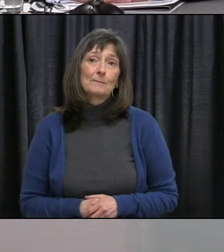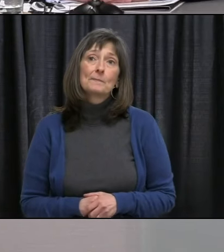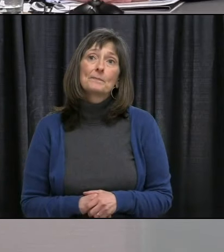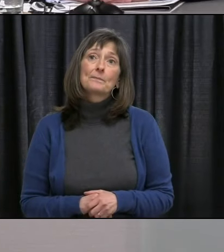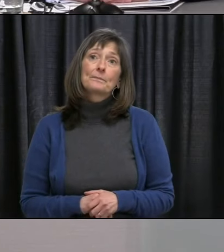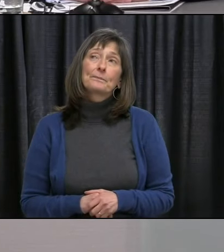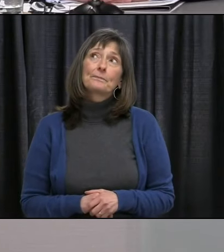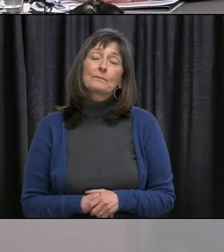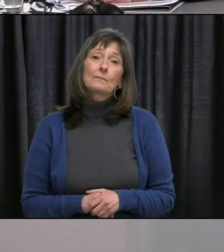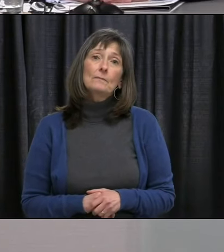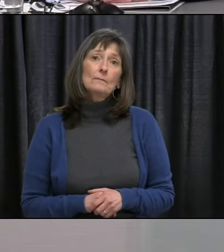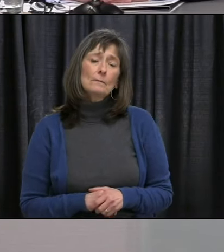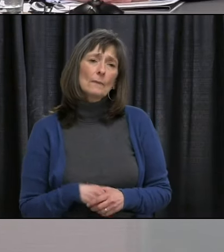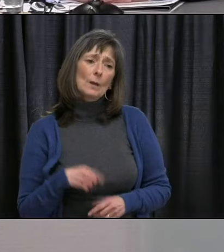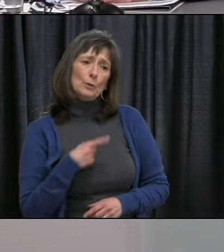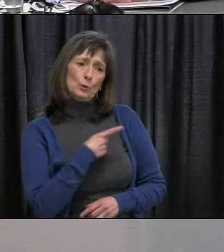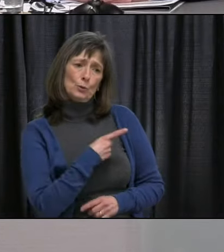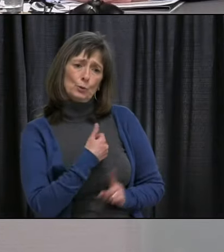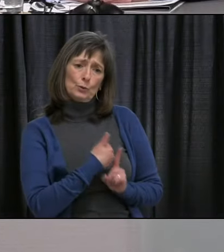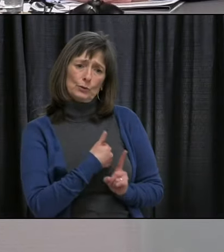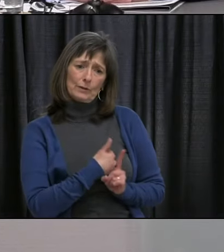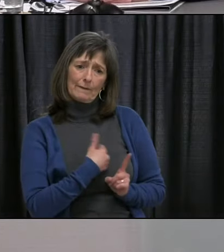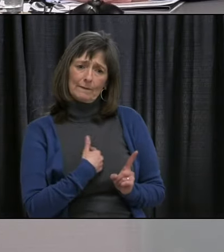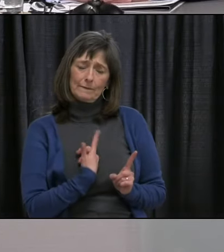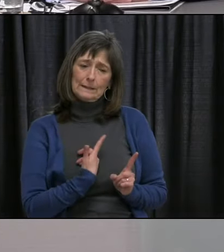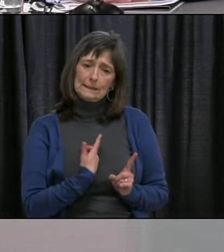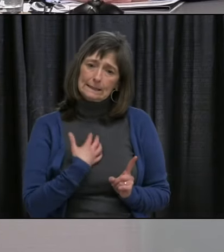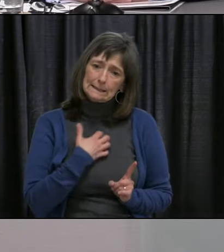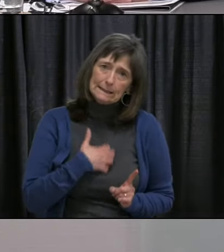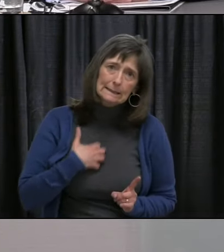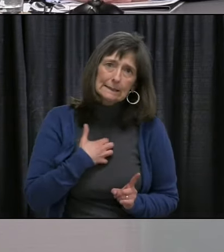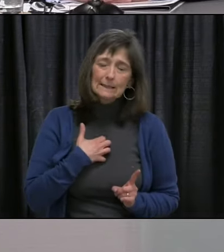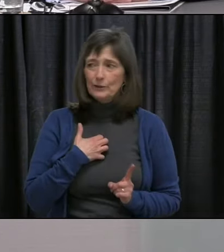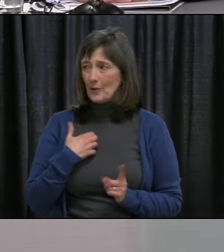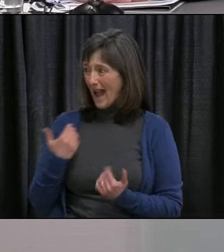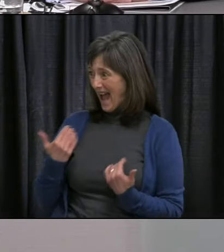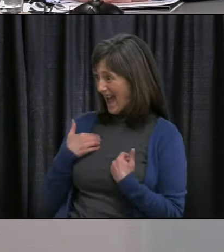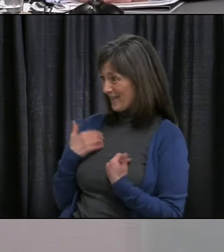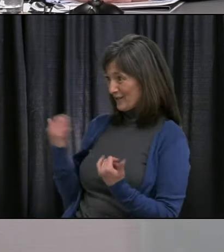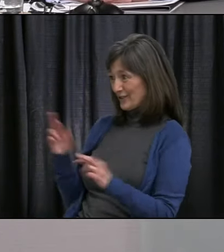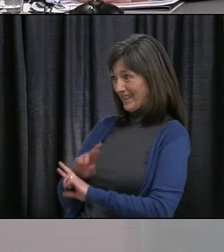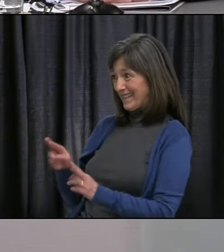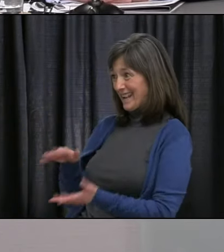But do you personally have a regret that we did have a supply, and then